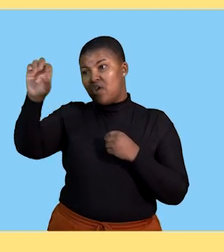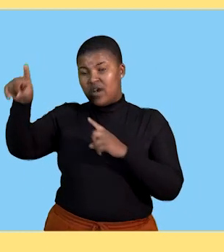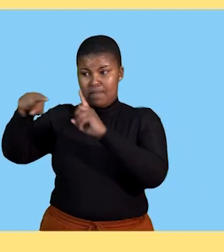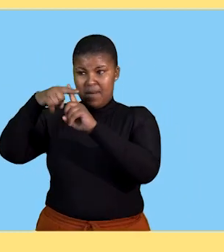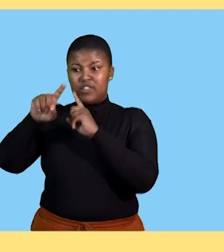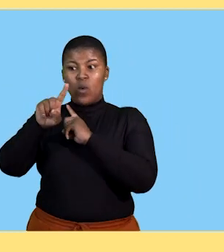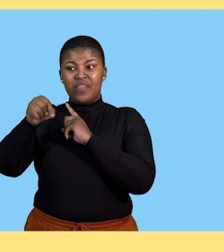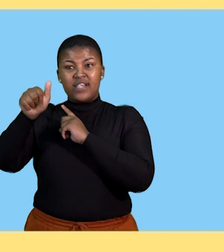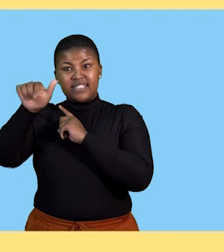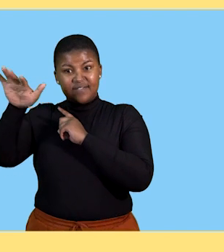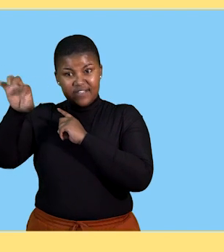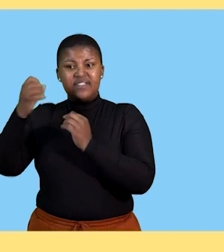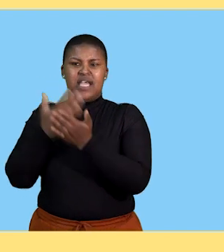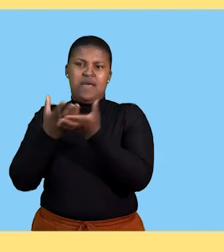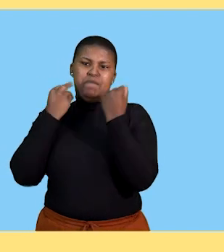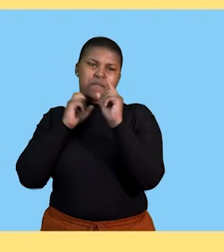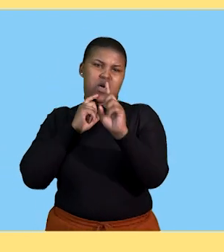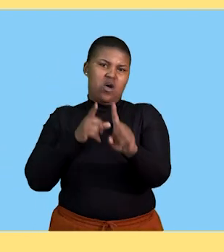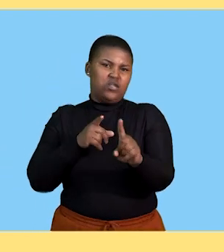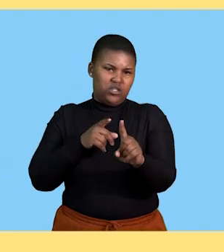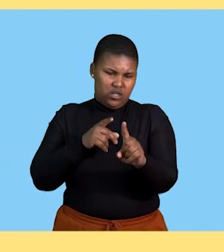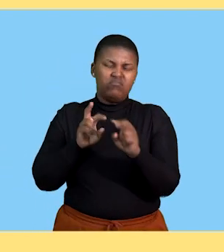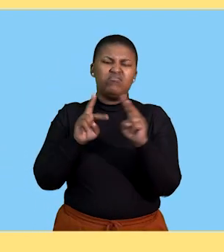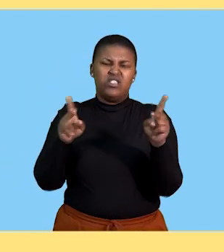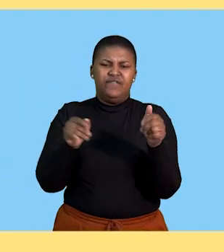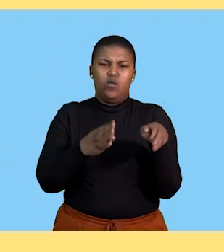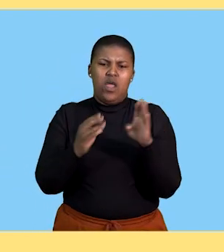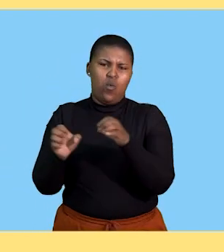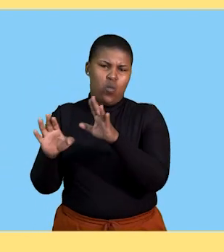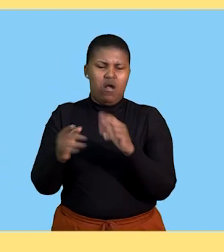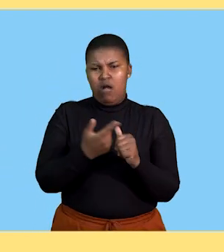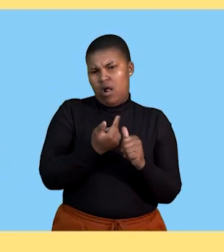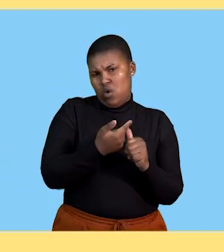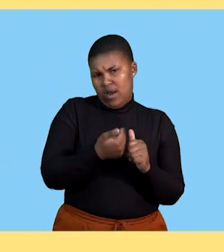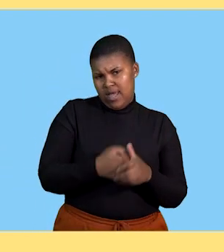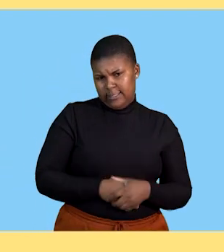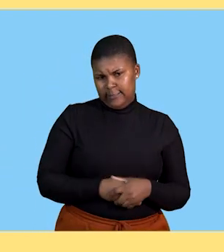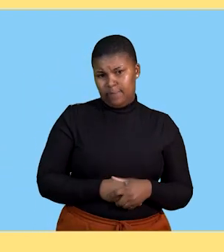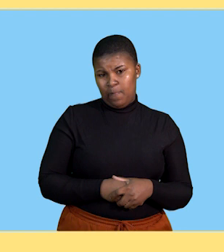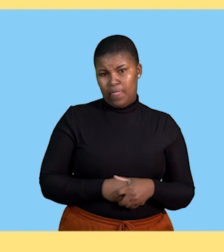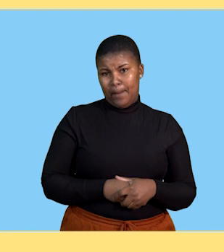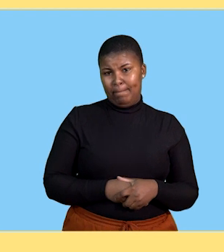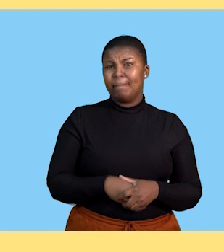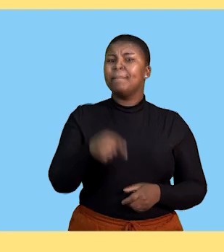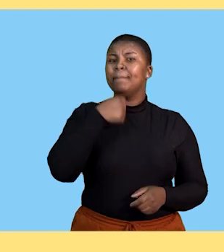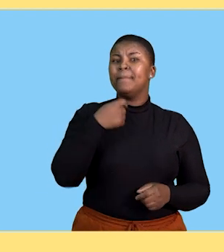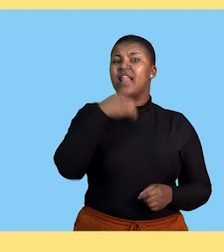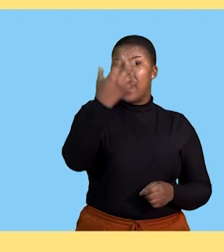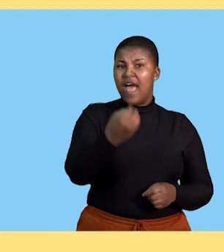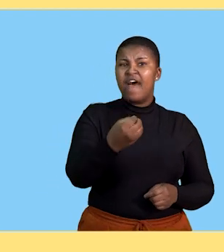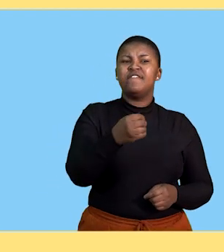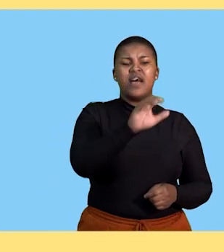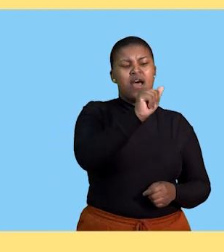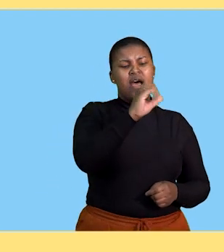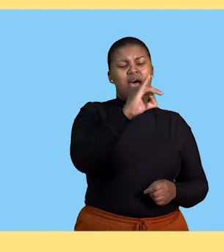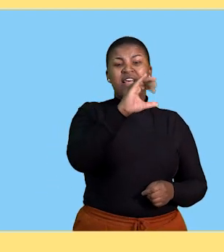34,700 and 1,650. That would have given me 36,350. Now I have my